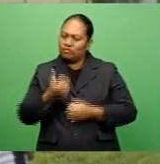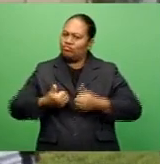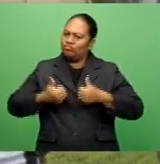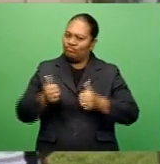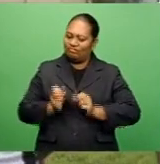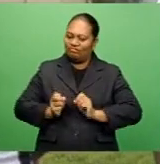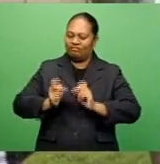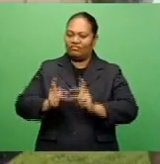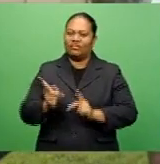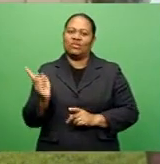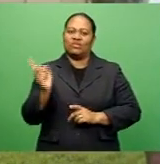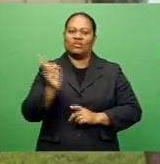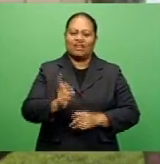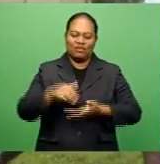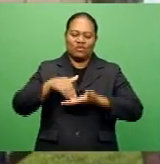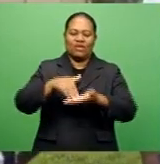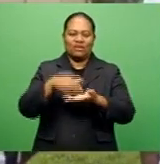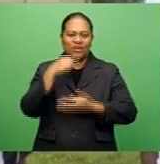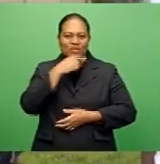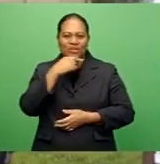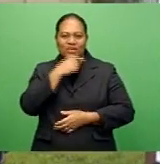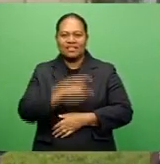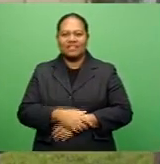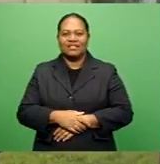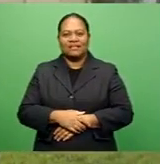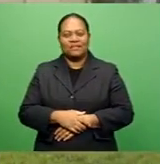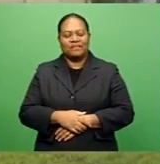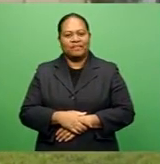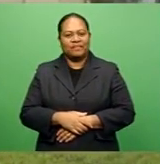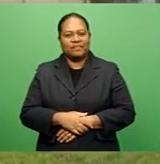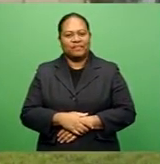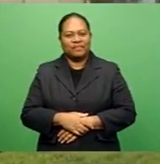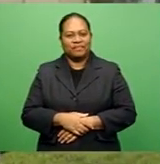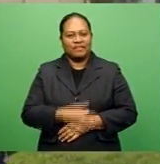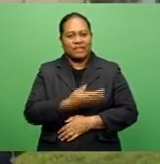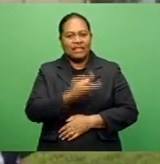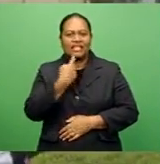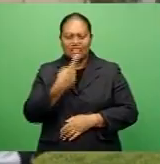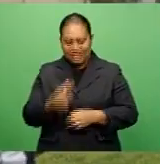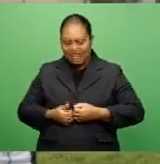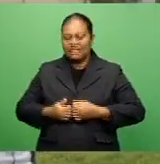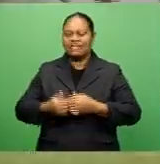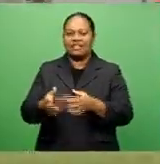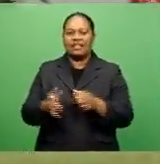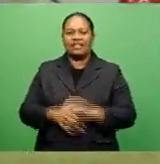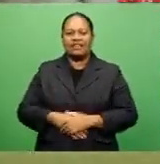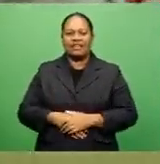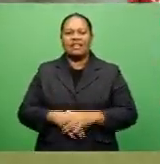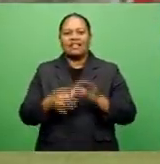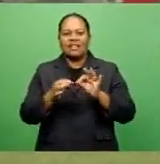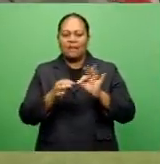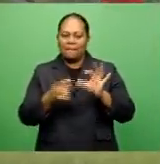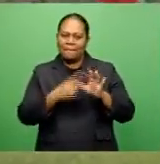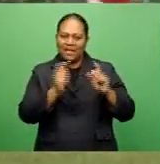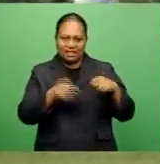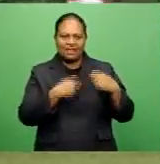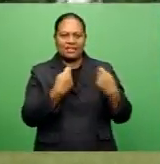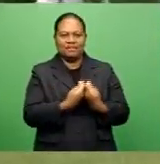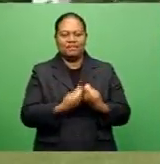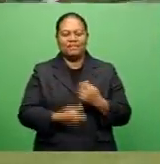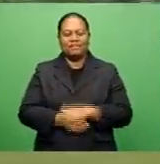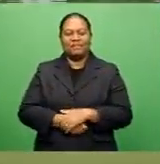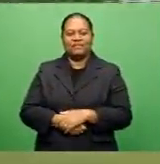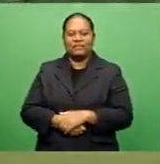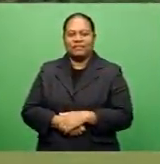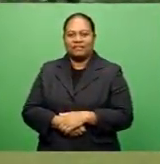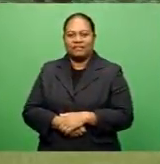come and give a lending hand to the boys at the game, because I started my football as in the Ba youth team, then I went to the men's team,